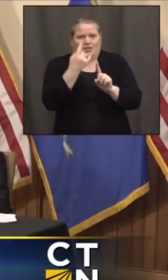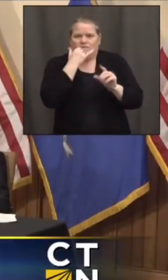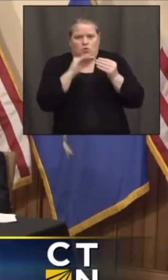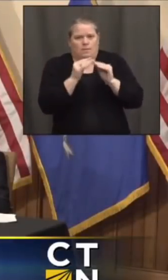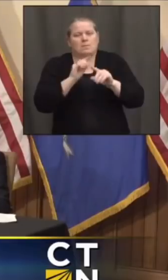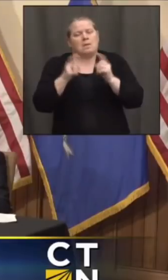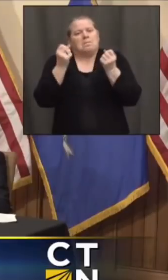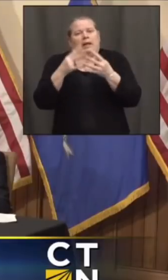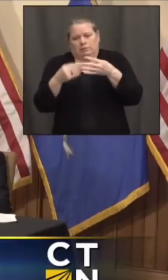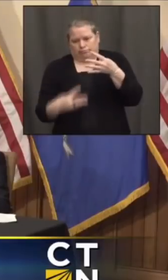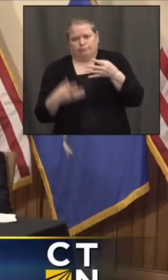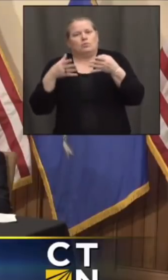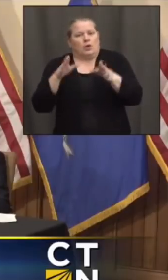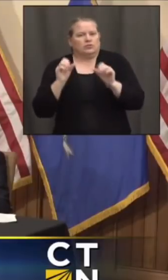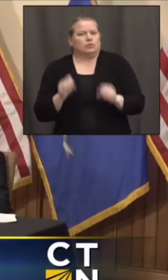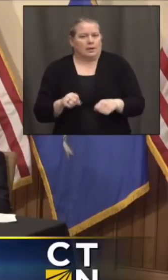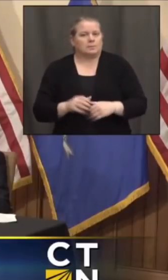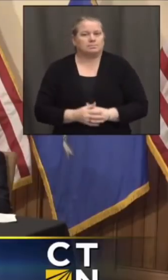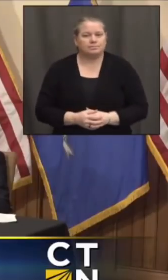News Junkie.